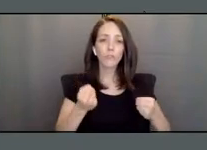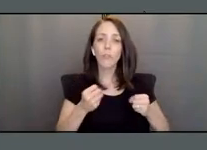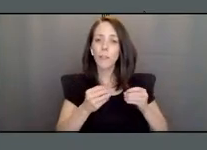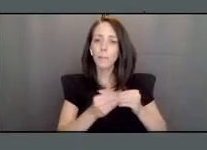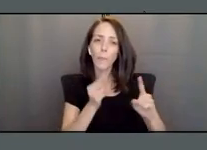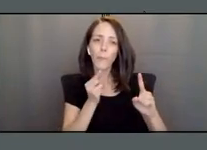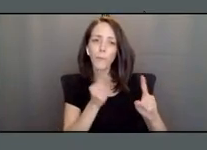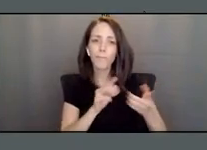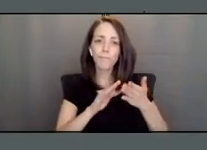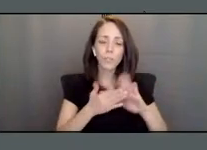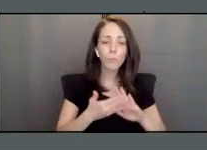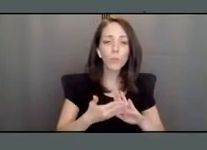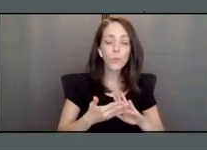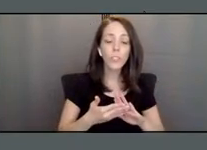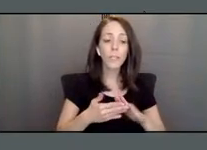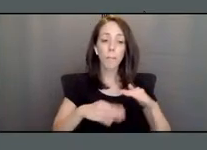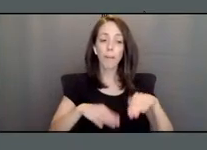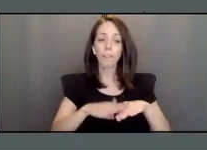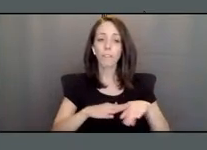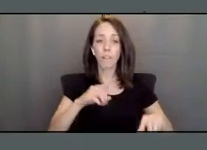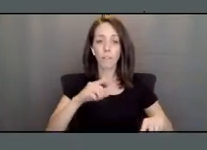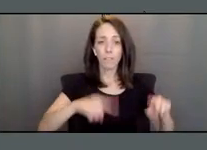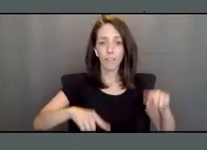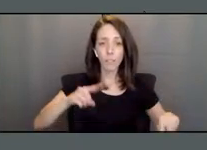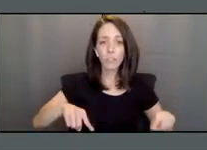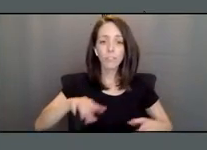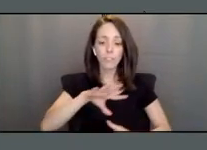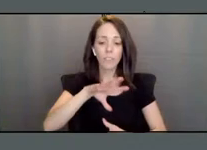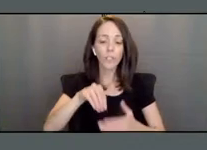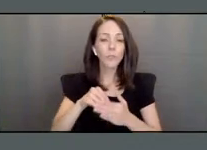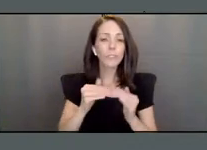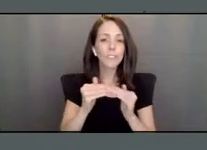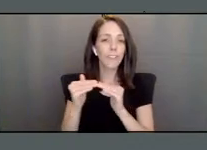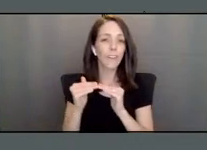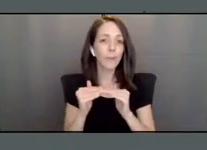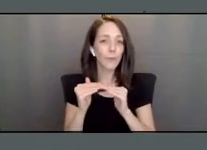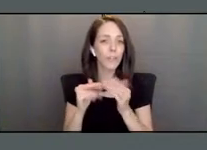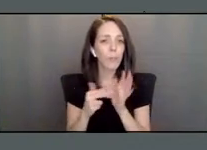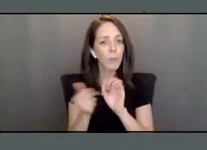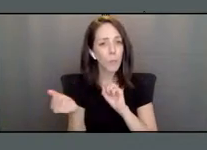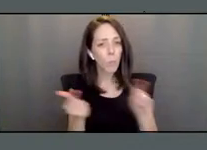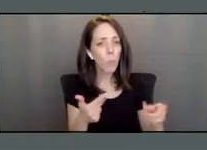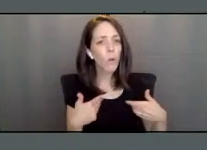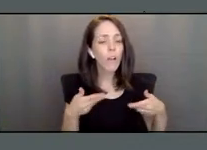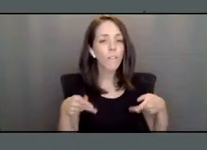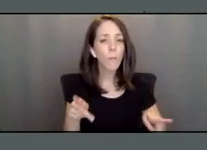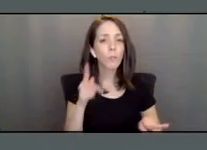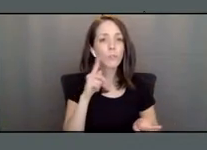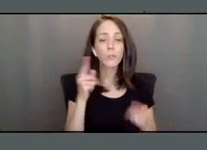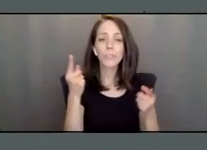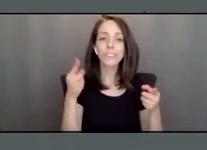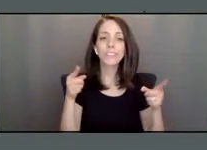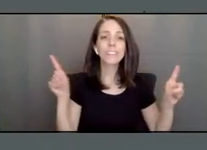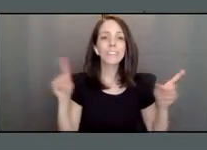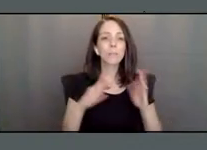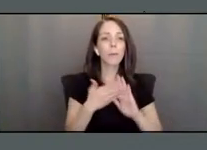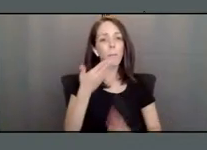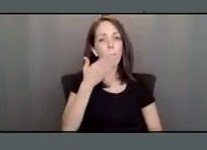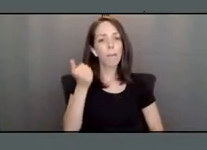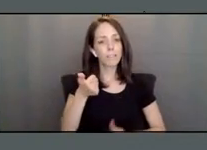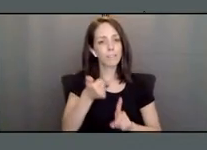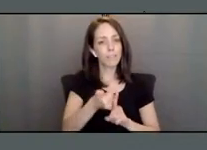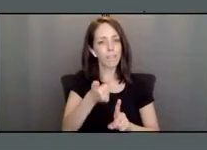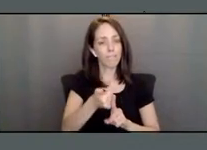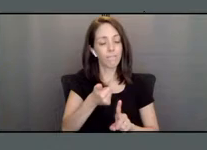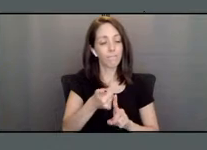inclusivity, diversity, and equity, where we all have an opportunity to succeed and be our best selves. As you see in the slide,